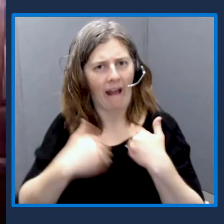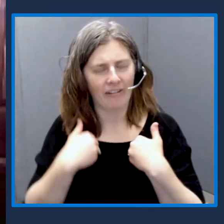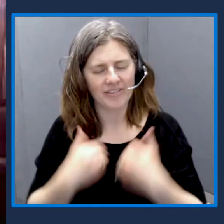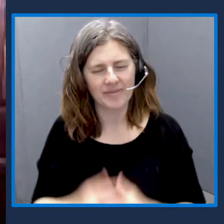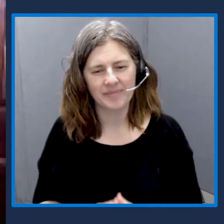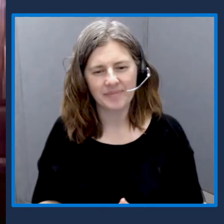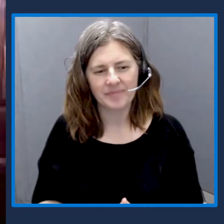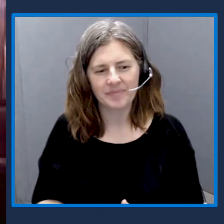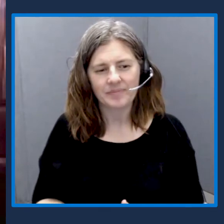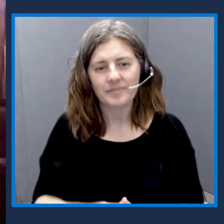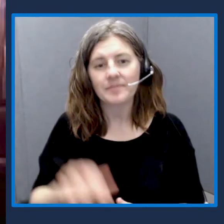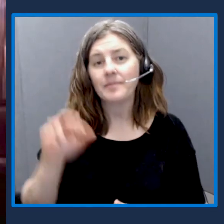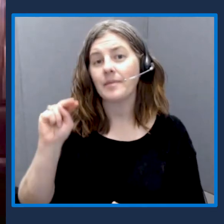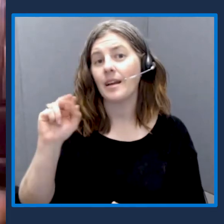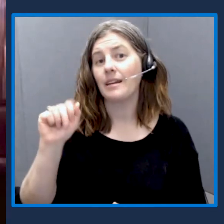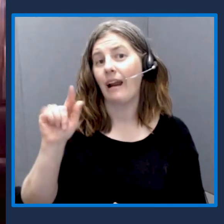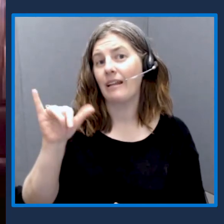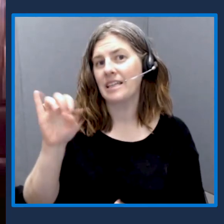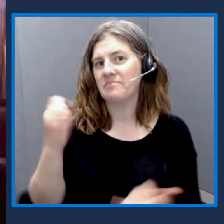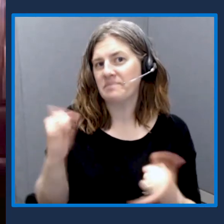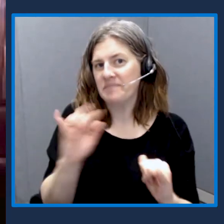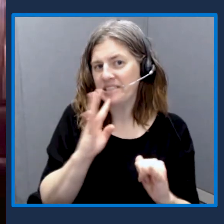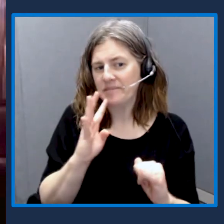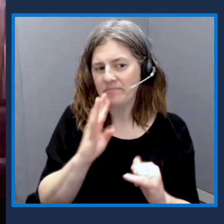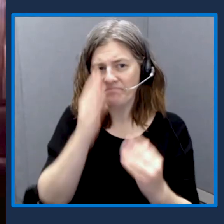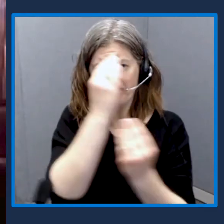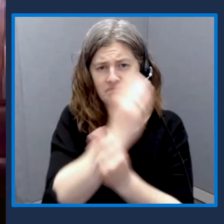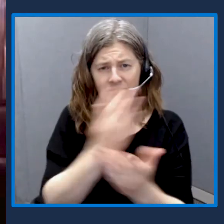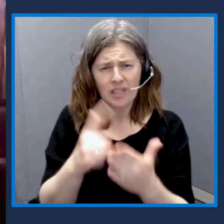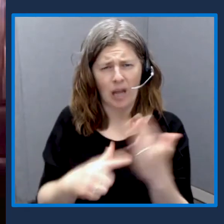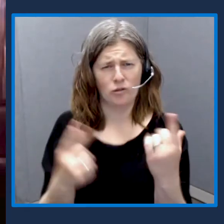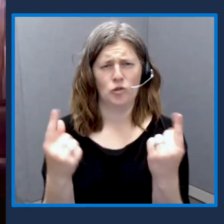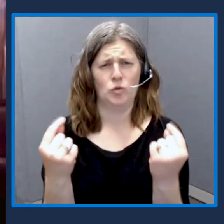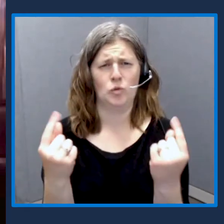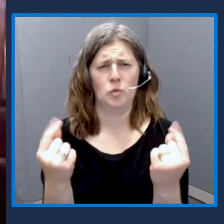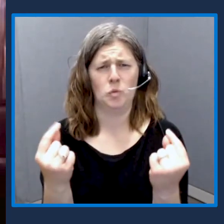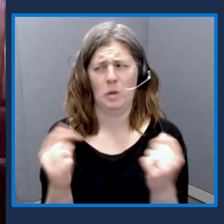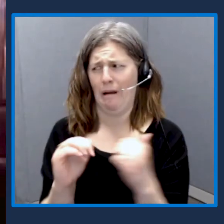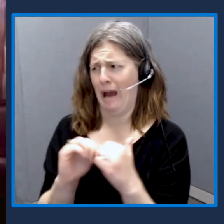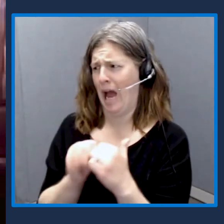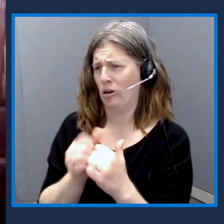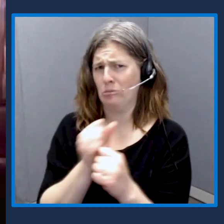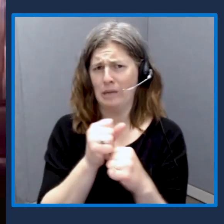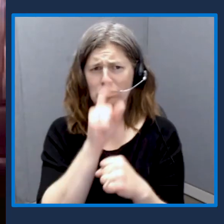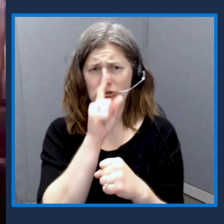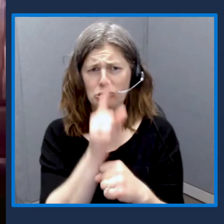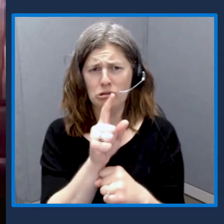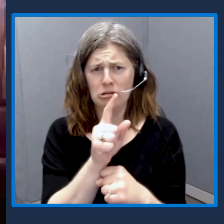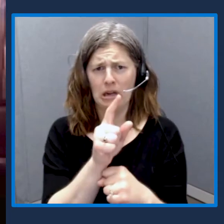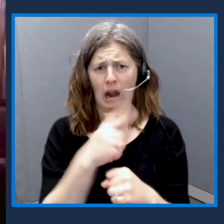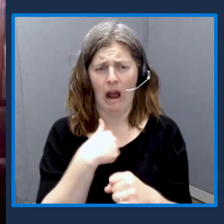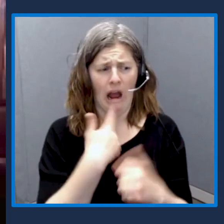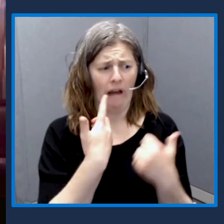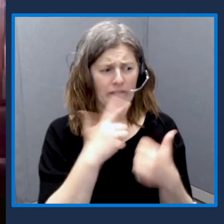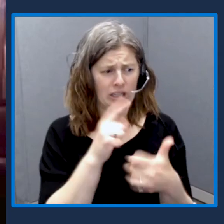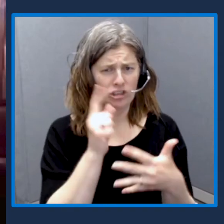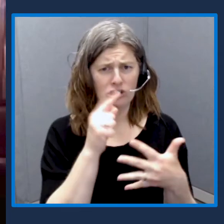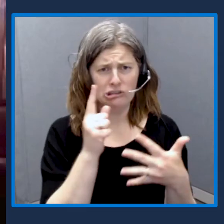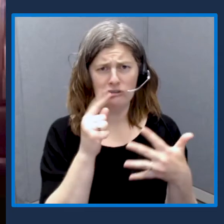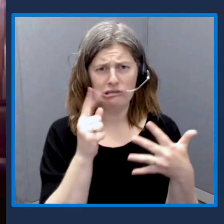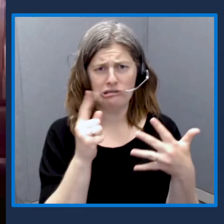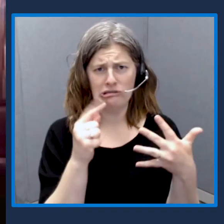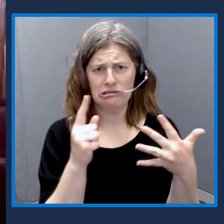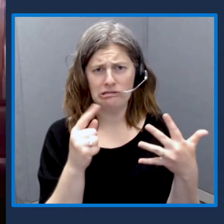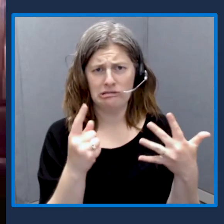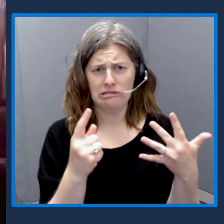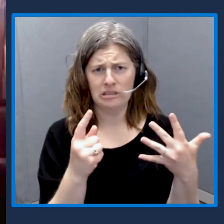Now we want to look at what are you to do? How do you ensure that you've gotten to